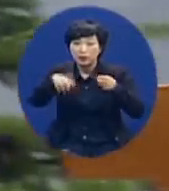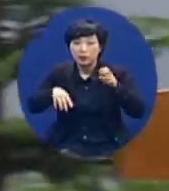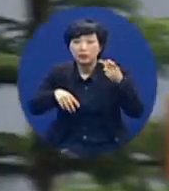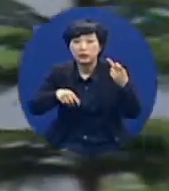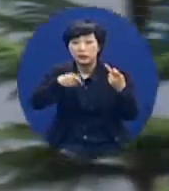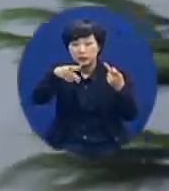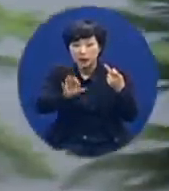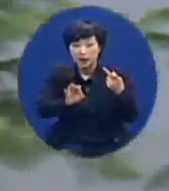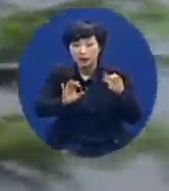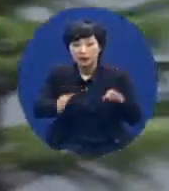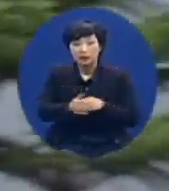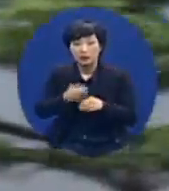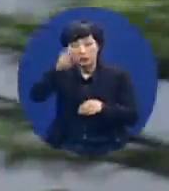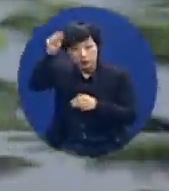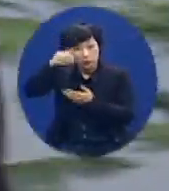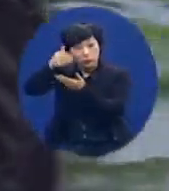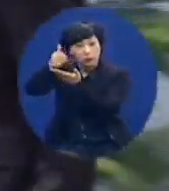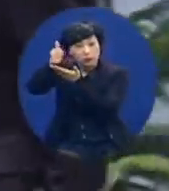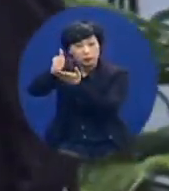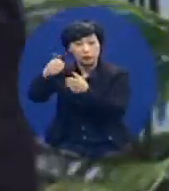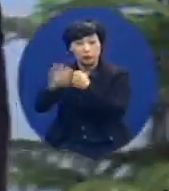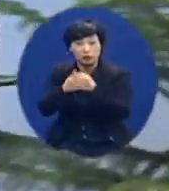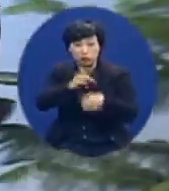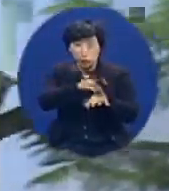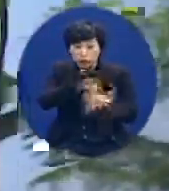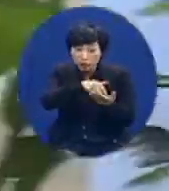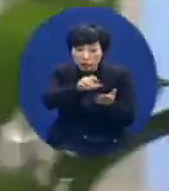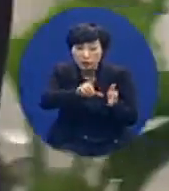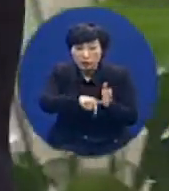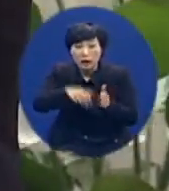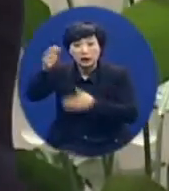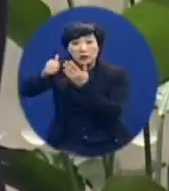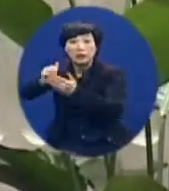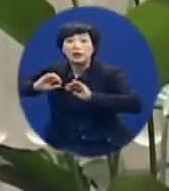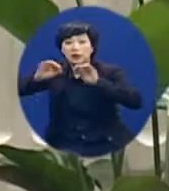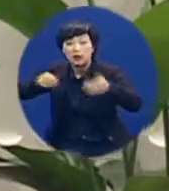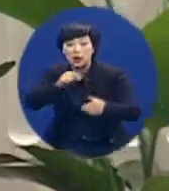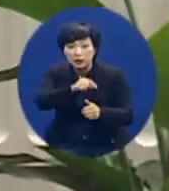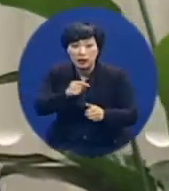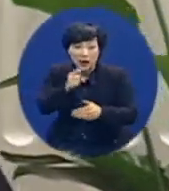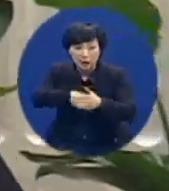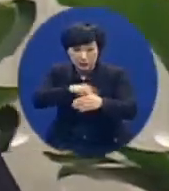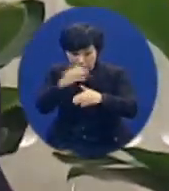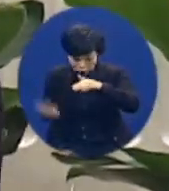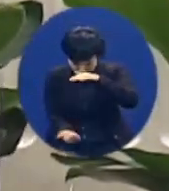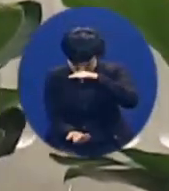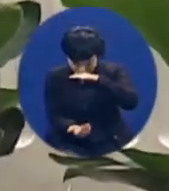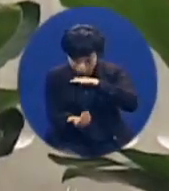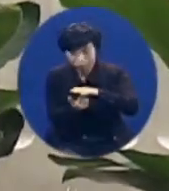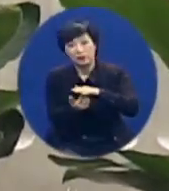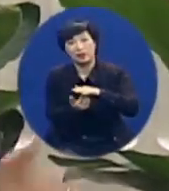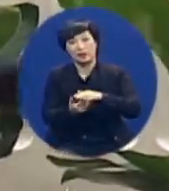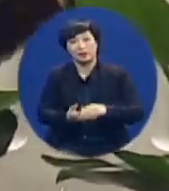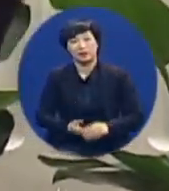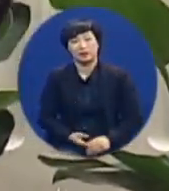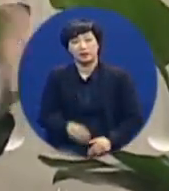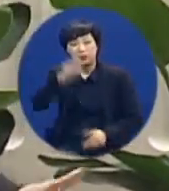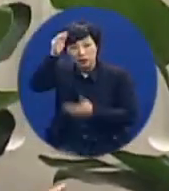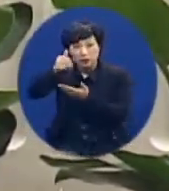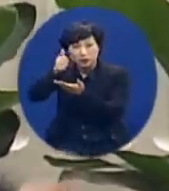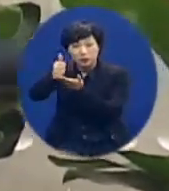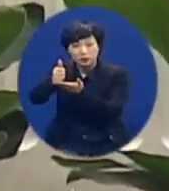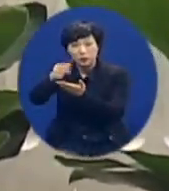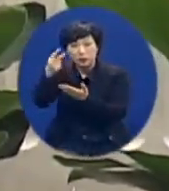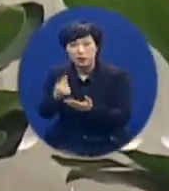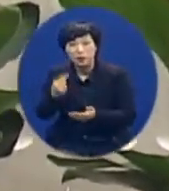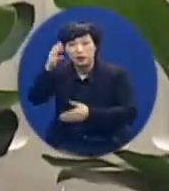Matthew chapter 12, if I drive out demons by the Spirit of God, then the kingdom of God has come